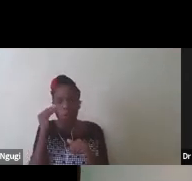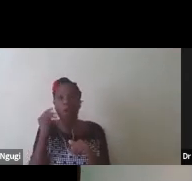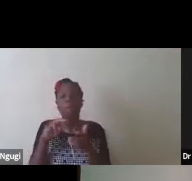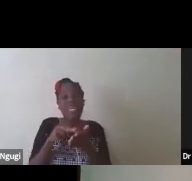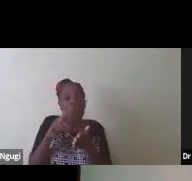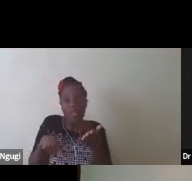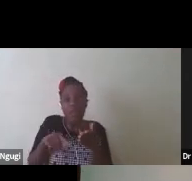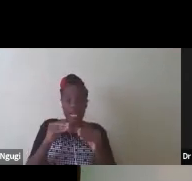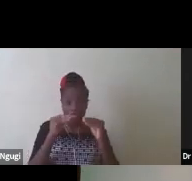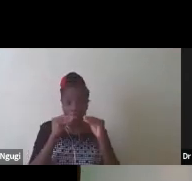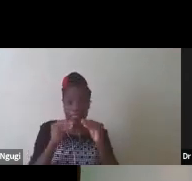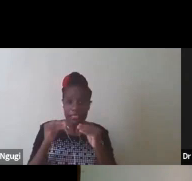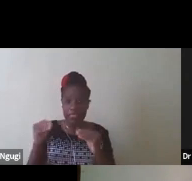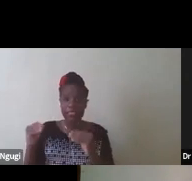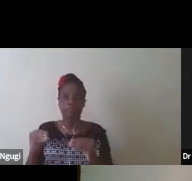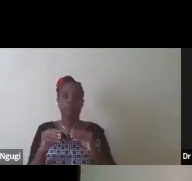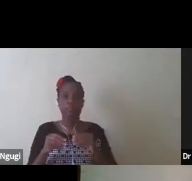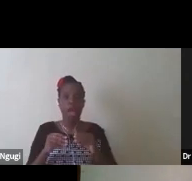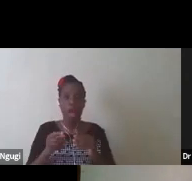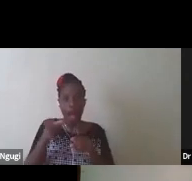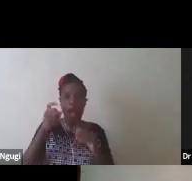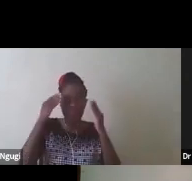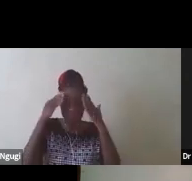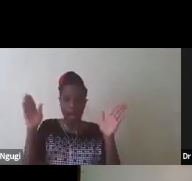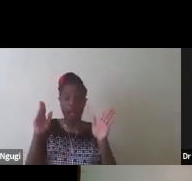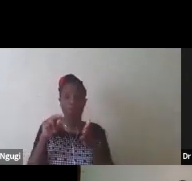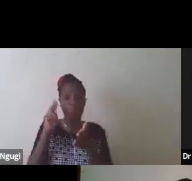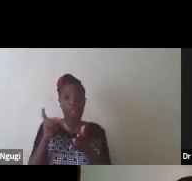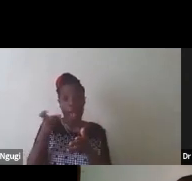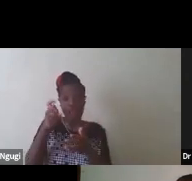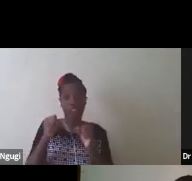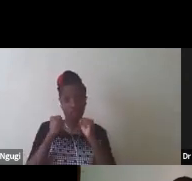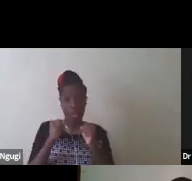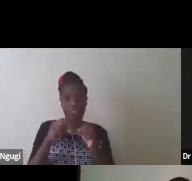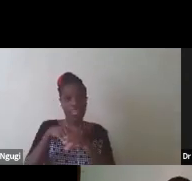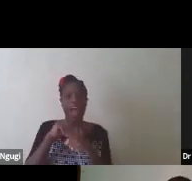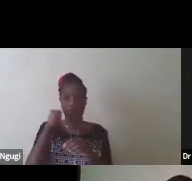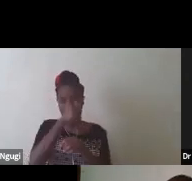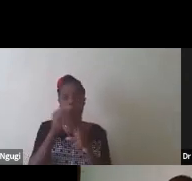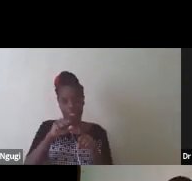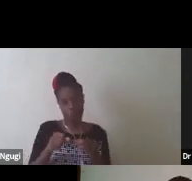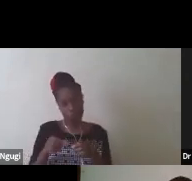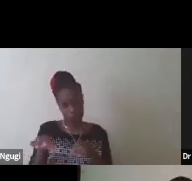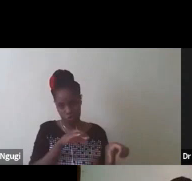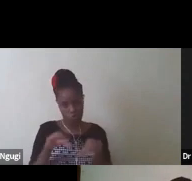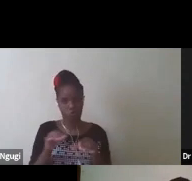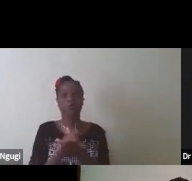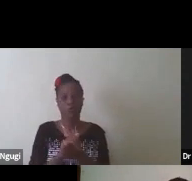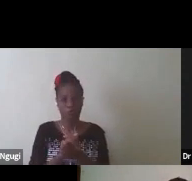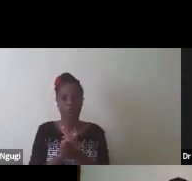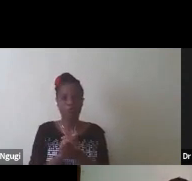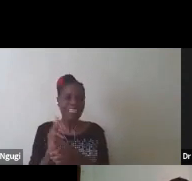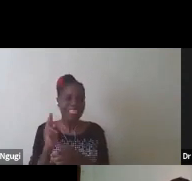people, I think that could be a big strength. And I know it's something in Africa we can do. The second element why I think this can